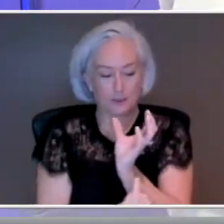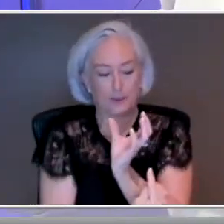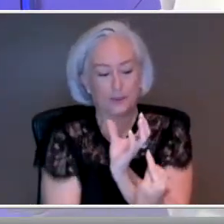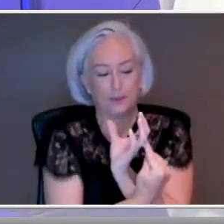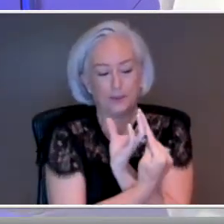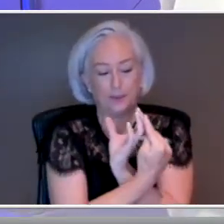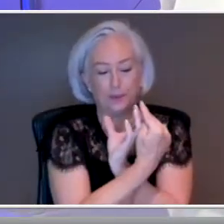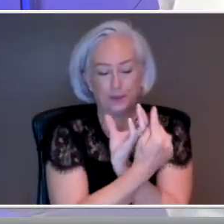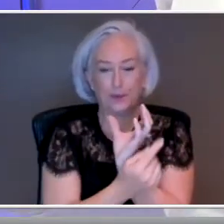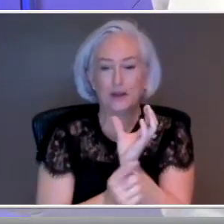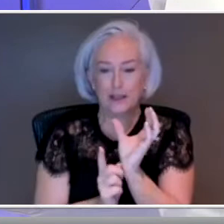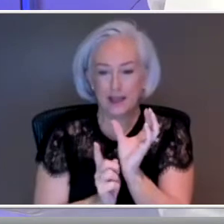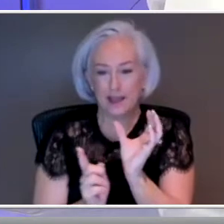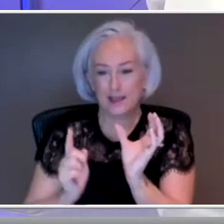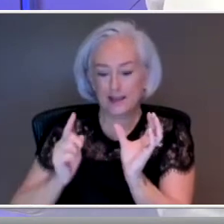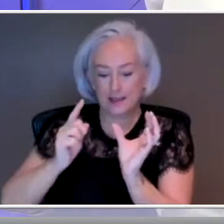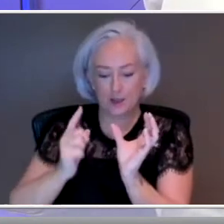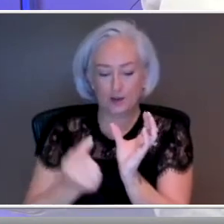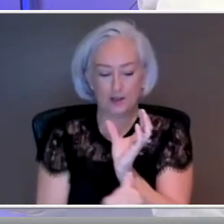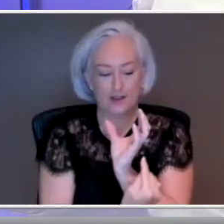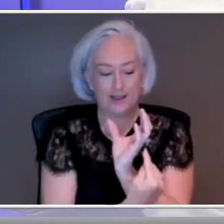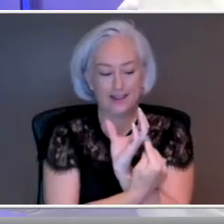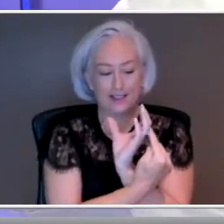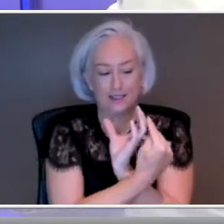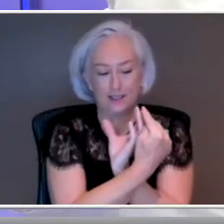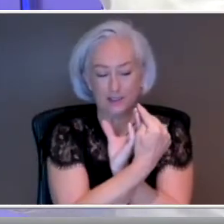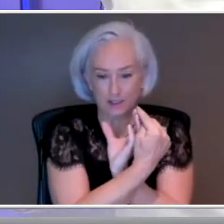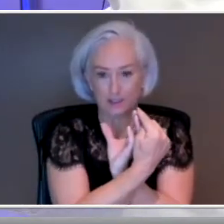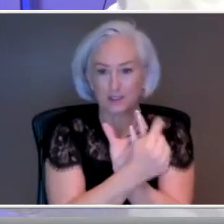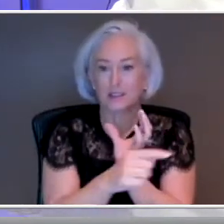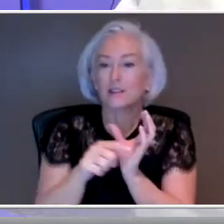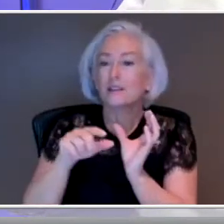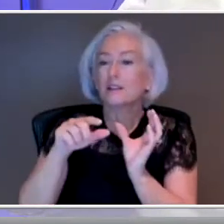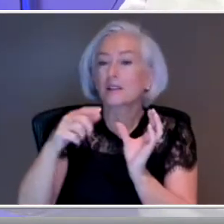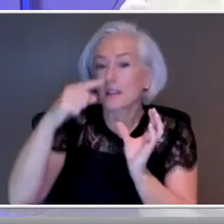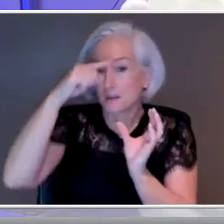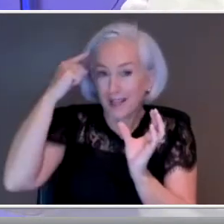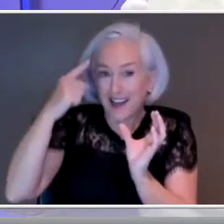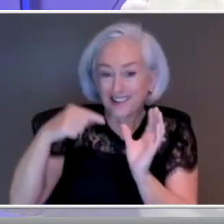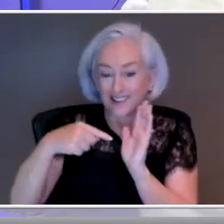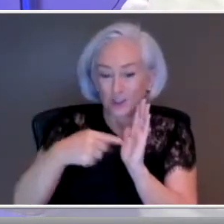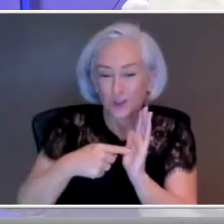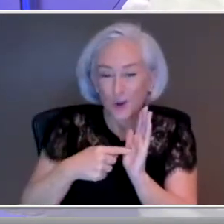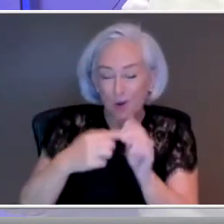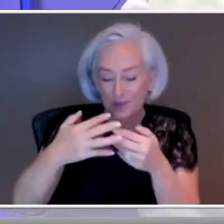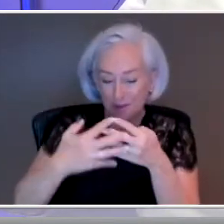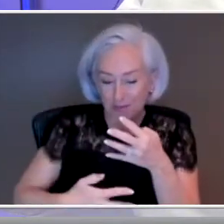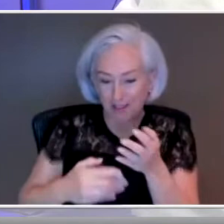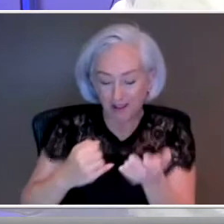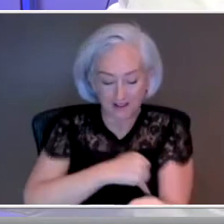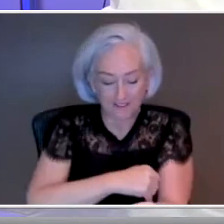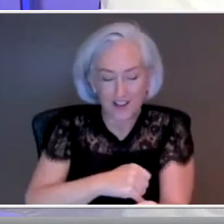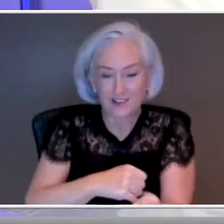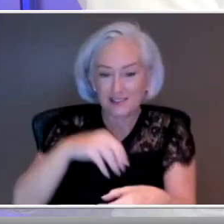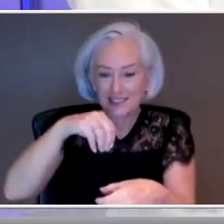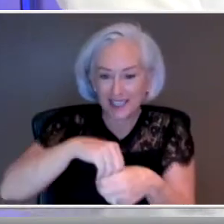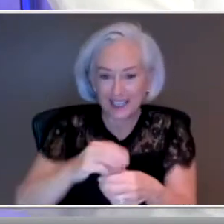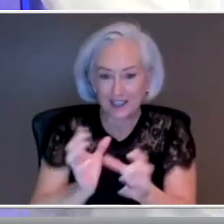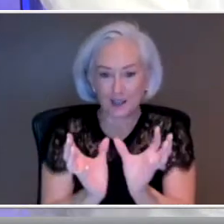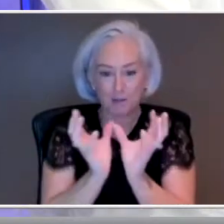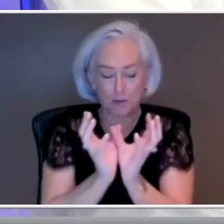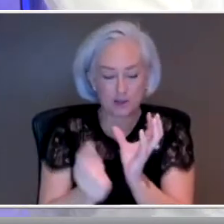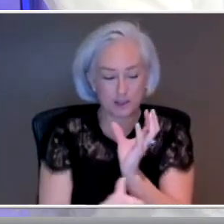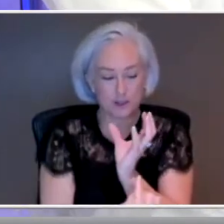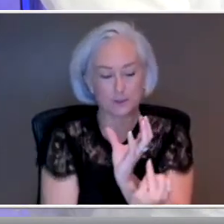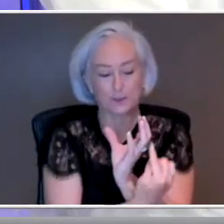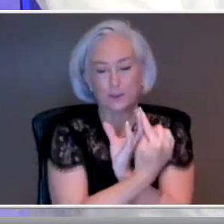showing is the blood vessels going to the prostate. Now, this is a great example of one of the things that you have